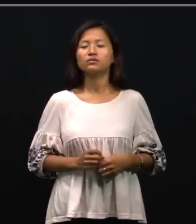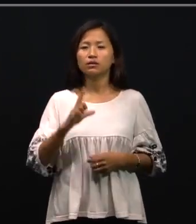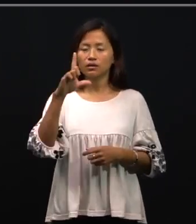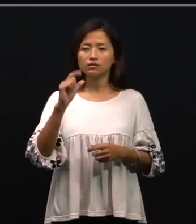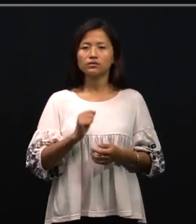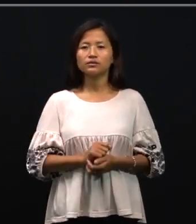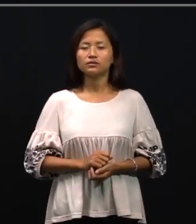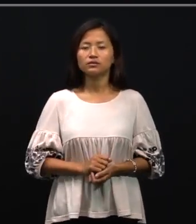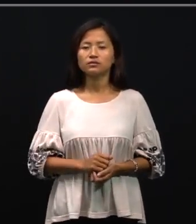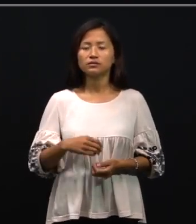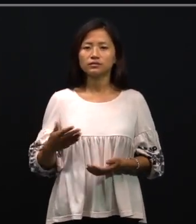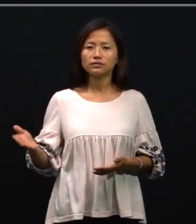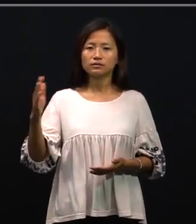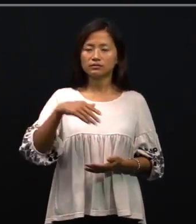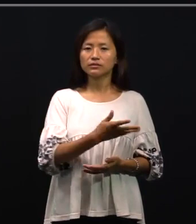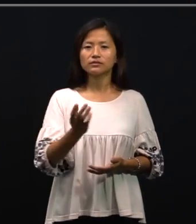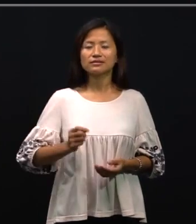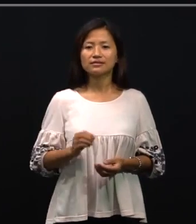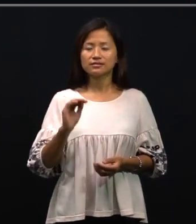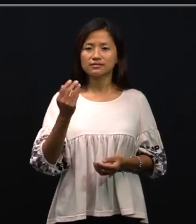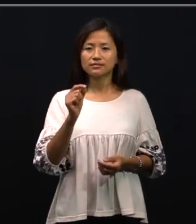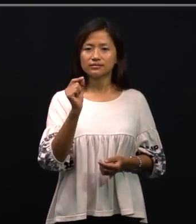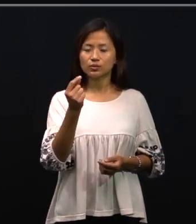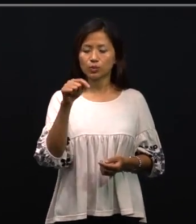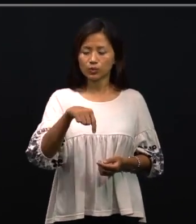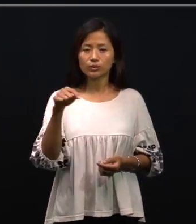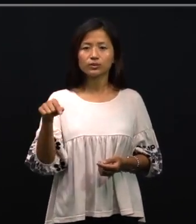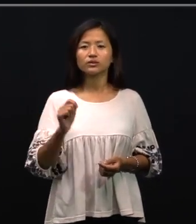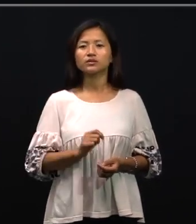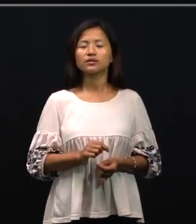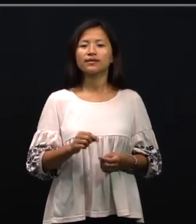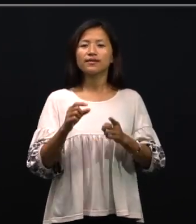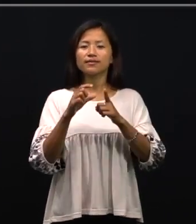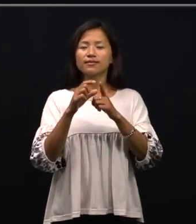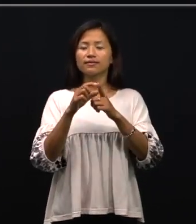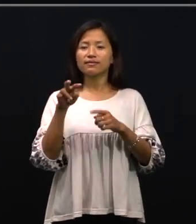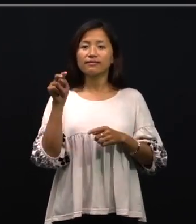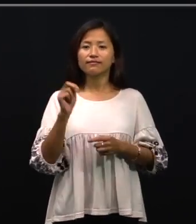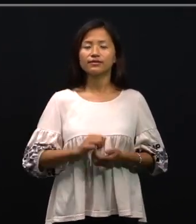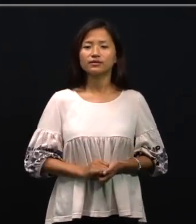beings, there are certain characteristics, features with which we can define,